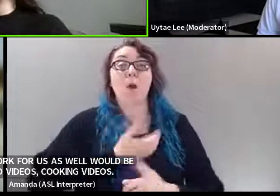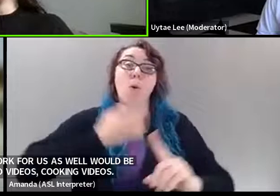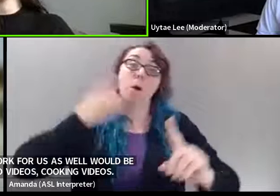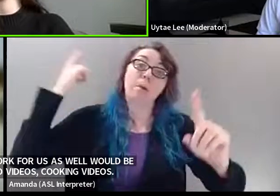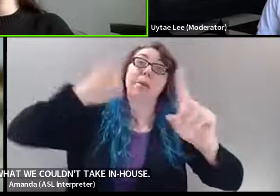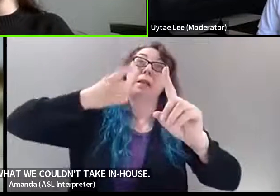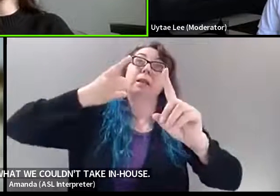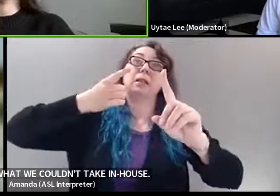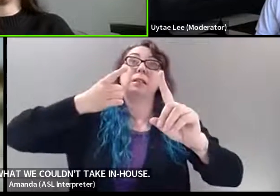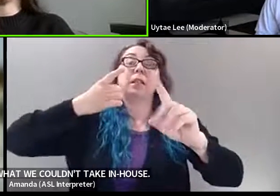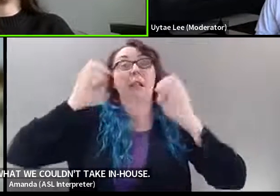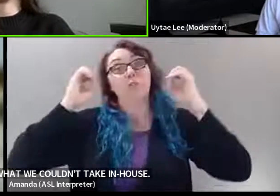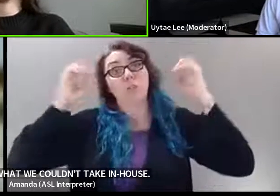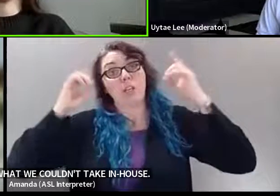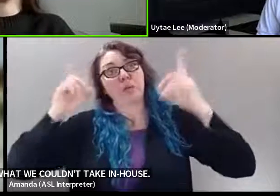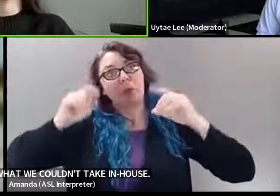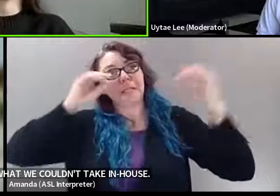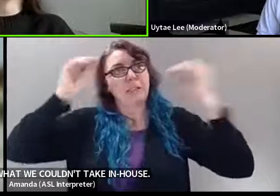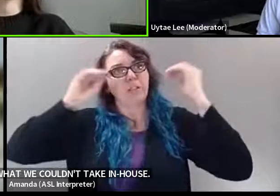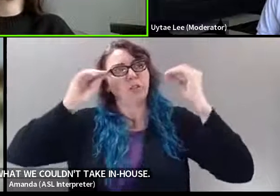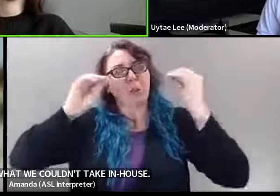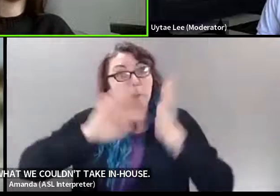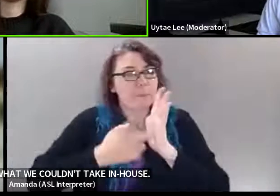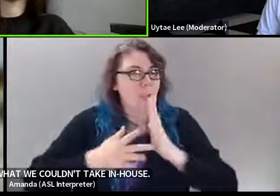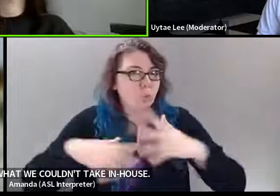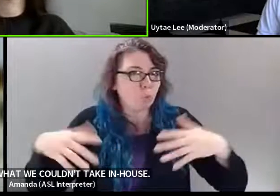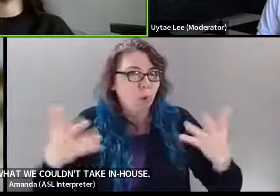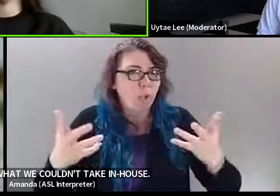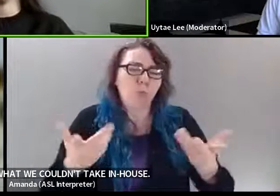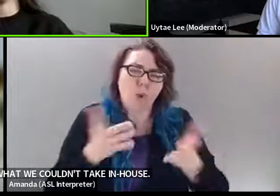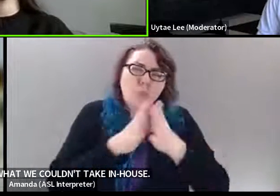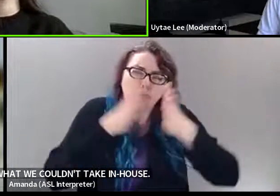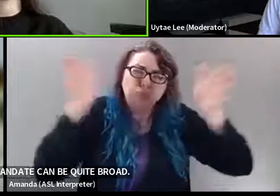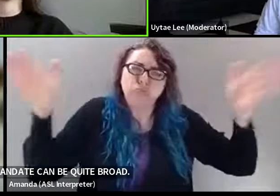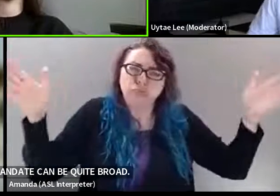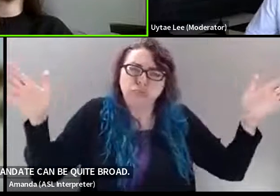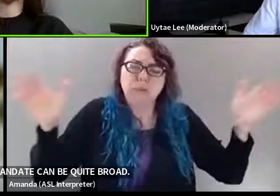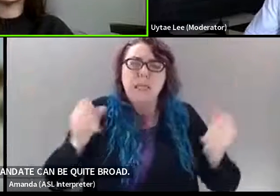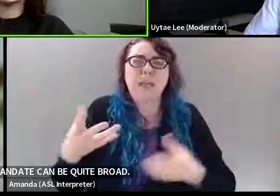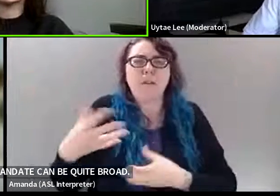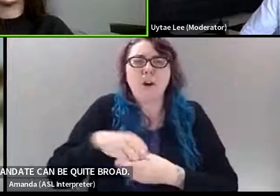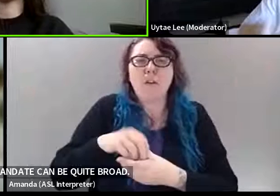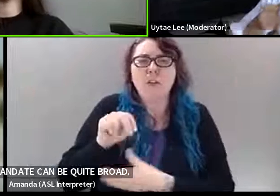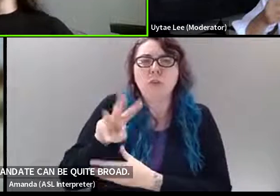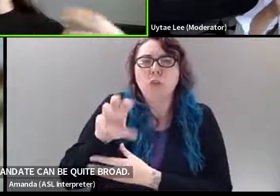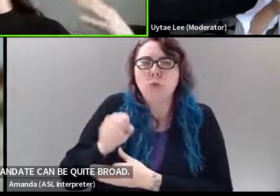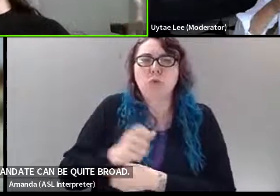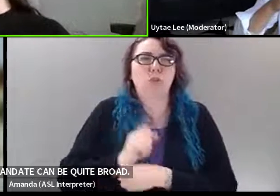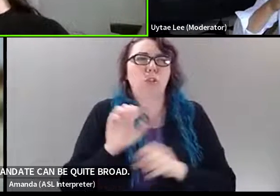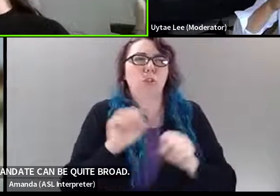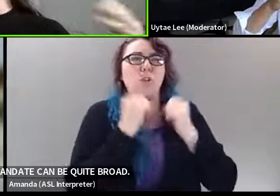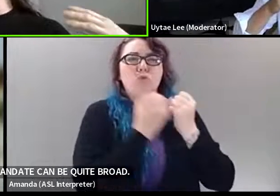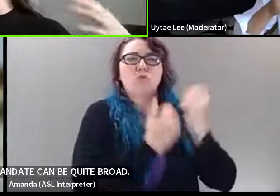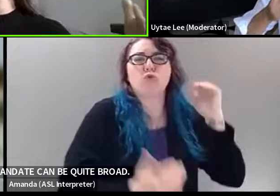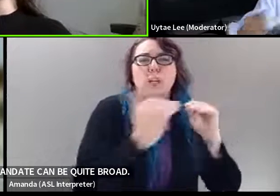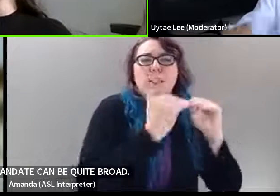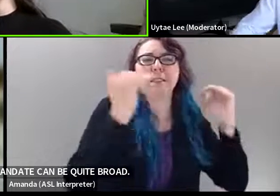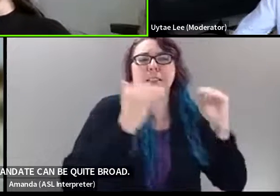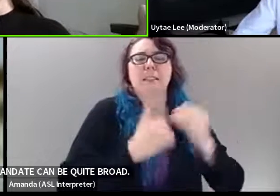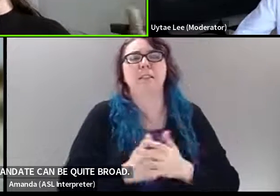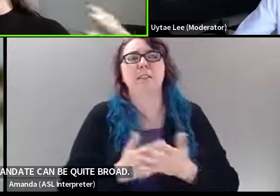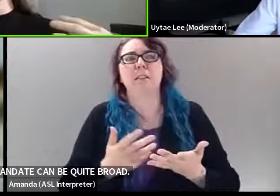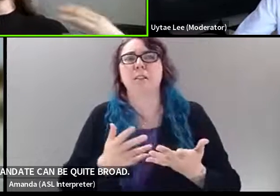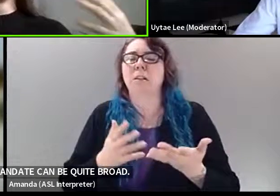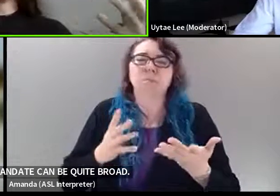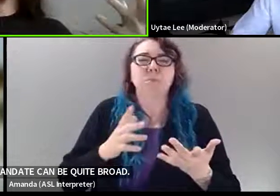broad. A lot of what we commission will be like current affairs, POV, social justice films, but it can be so much more than